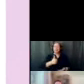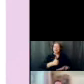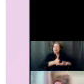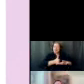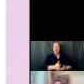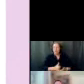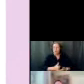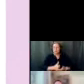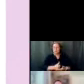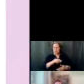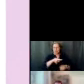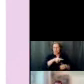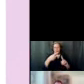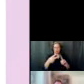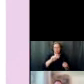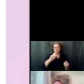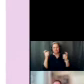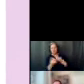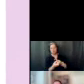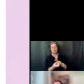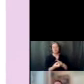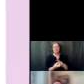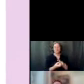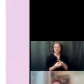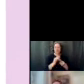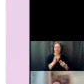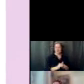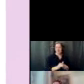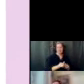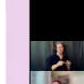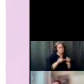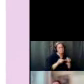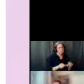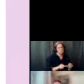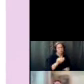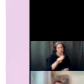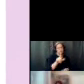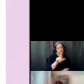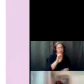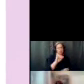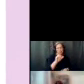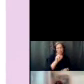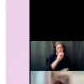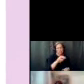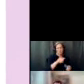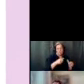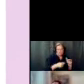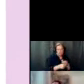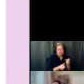paradigm that I was talking about, the pervasive ableism that underlies that belies everything.